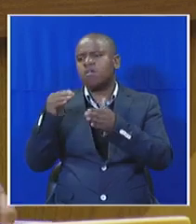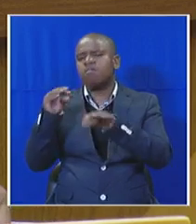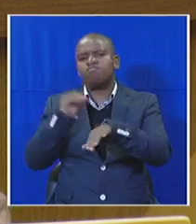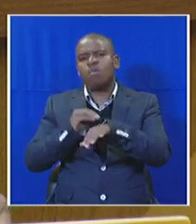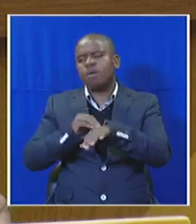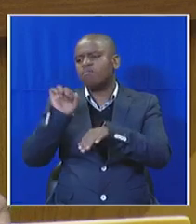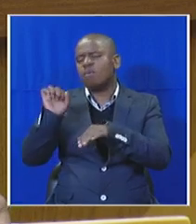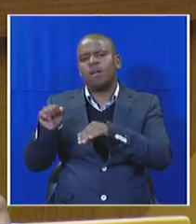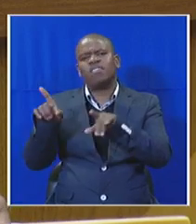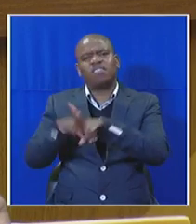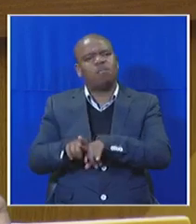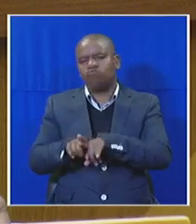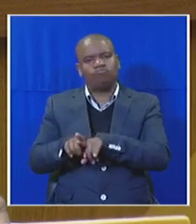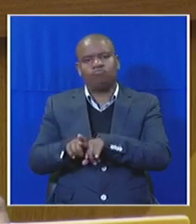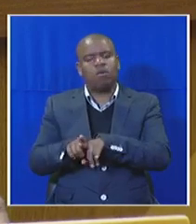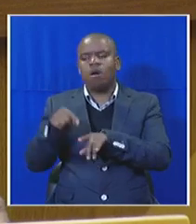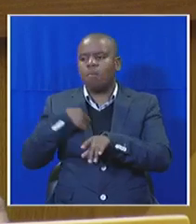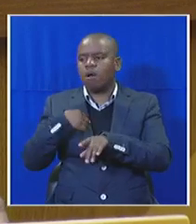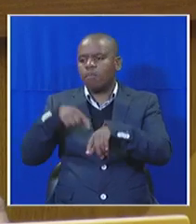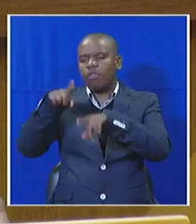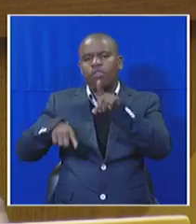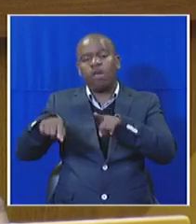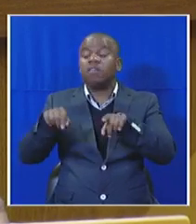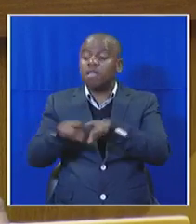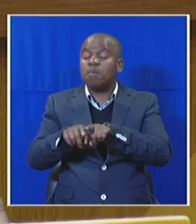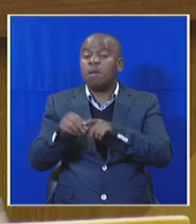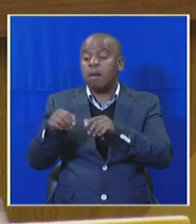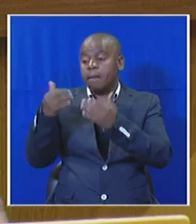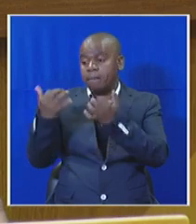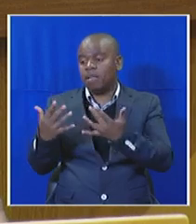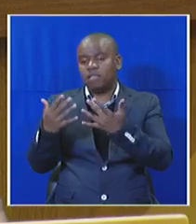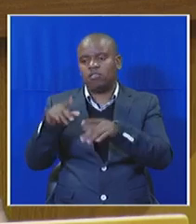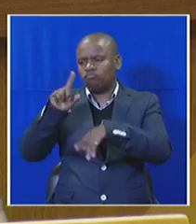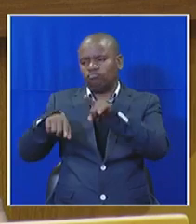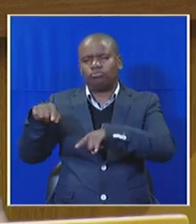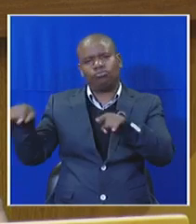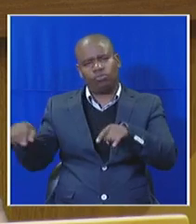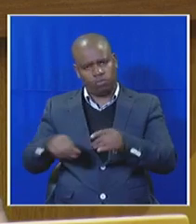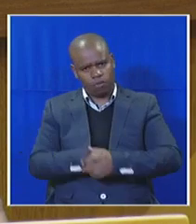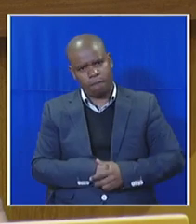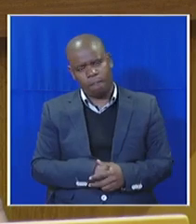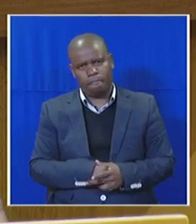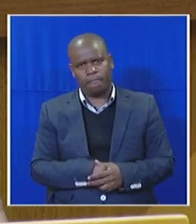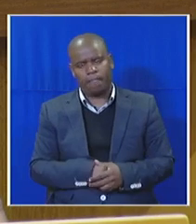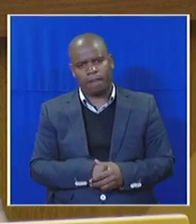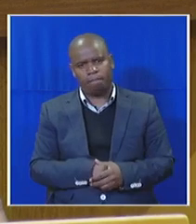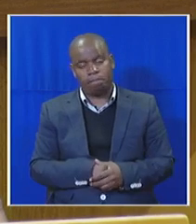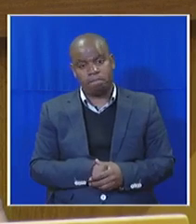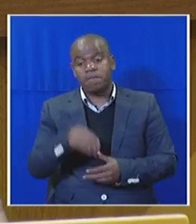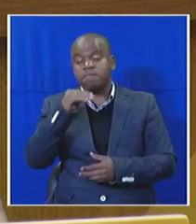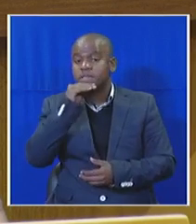izinto zingafike endaweni zonke ngesikhathi esisodwa. Kusho ukuthi labo ababonakala ukuthi